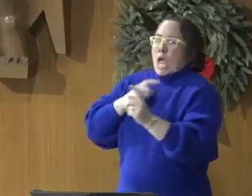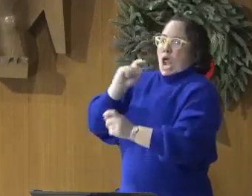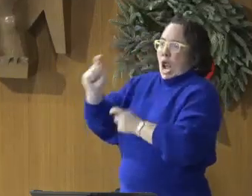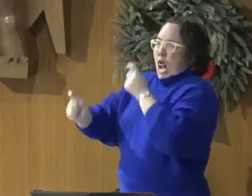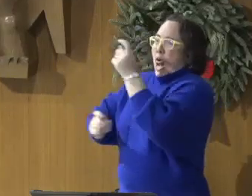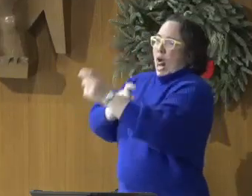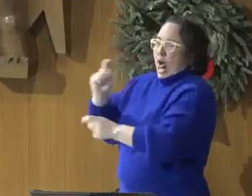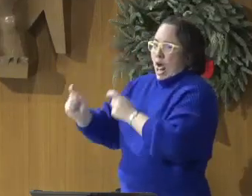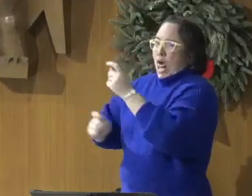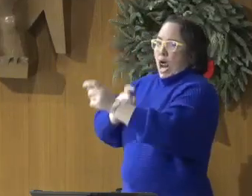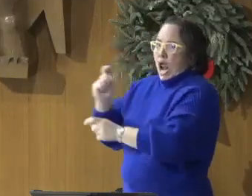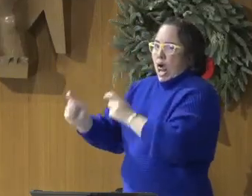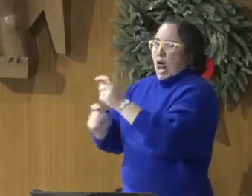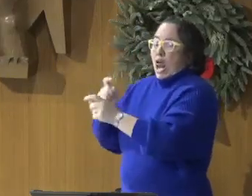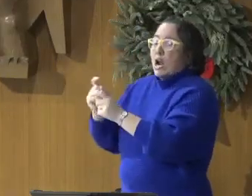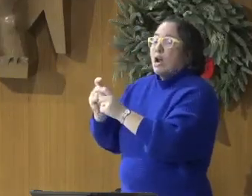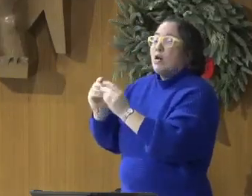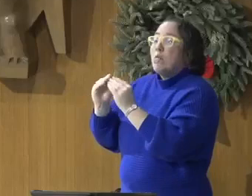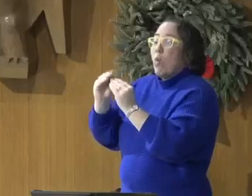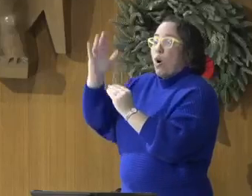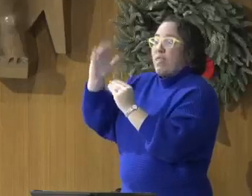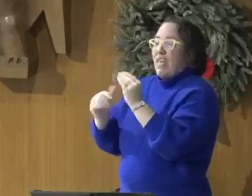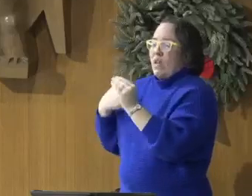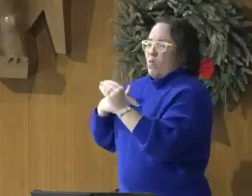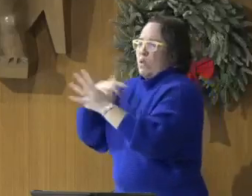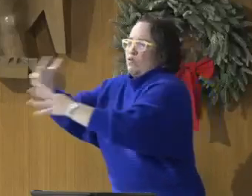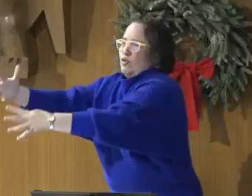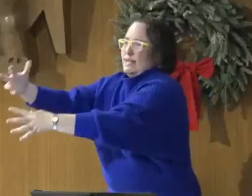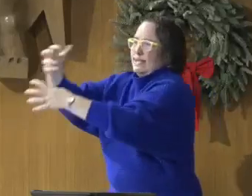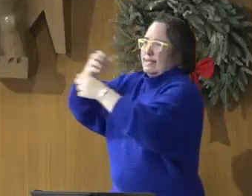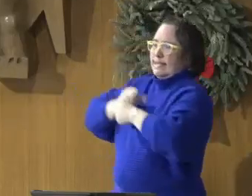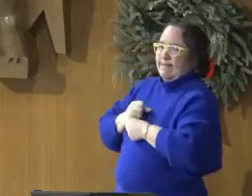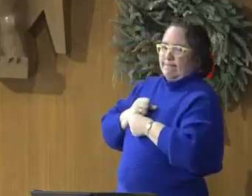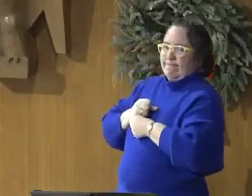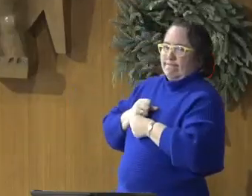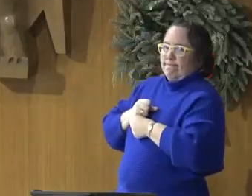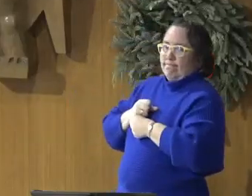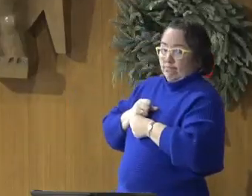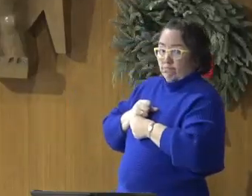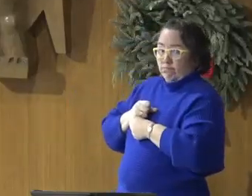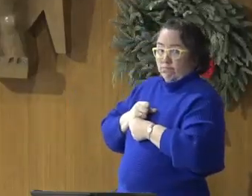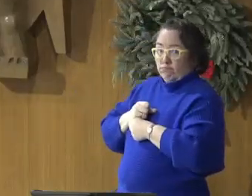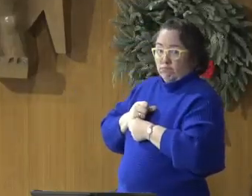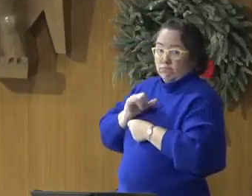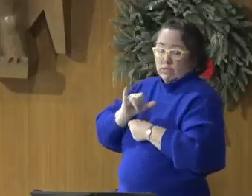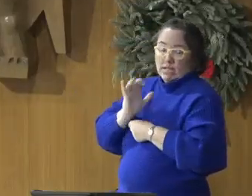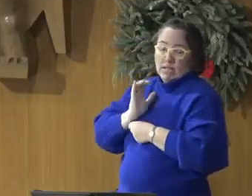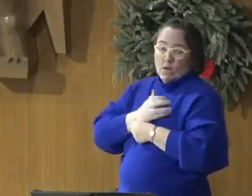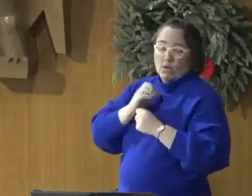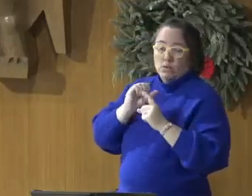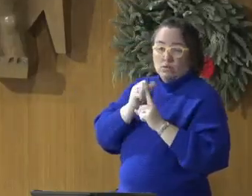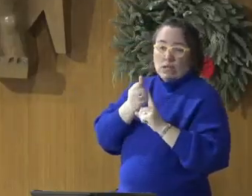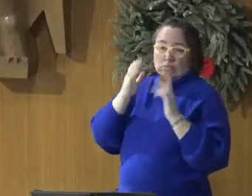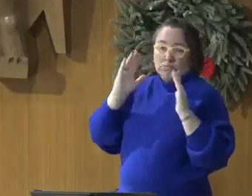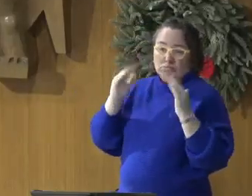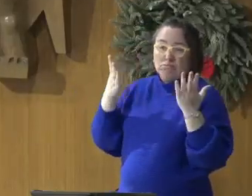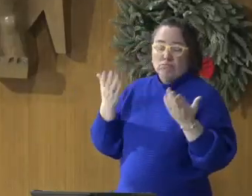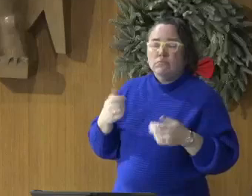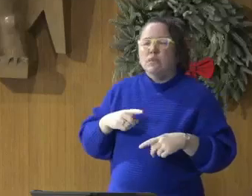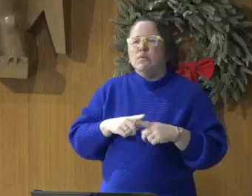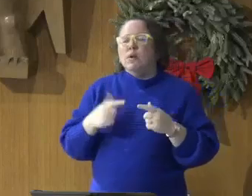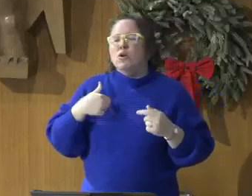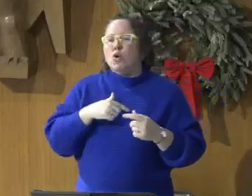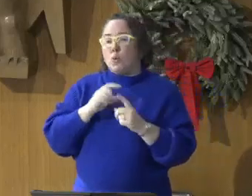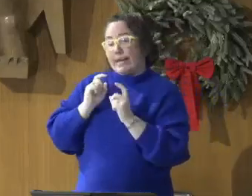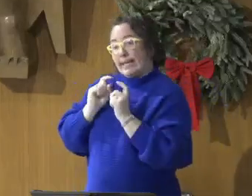an equal or greater amount to that which we receive. For instance, we give